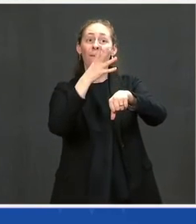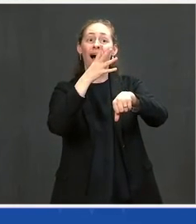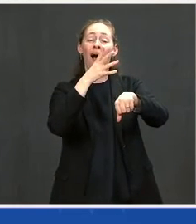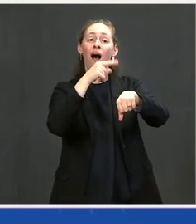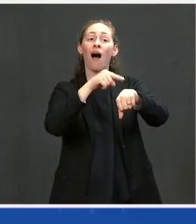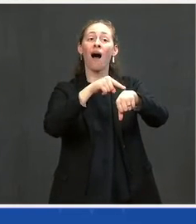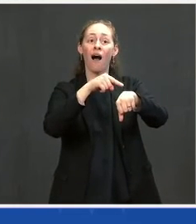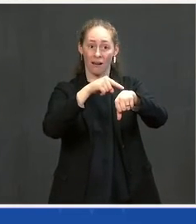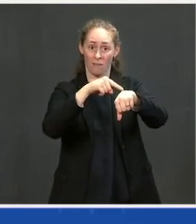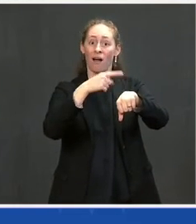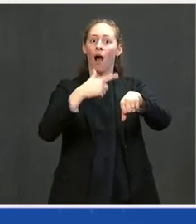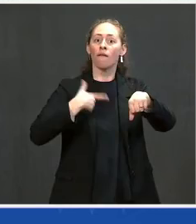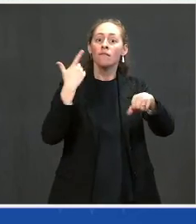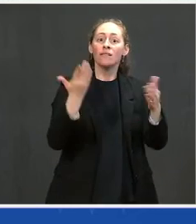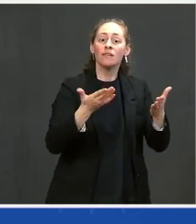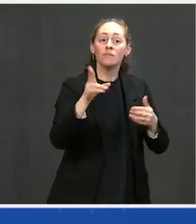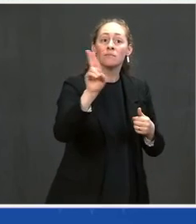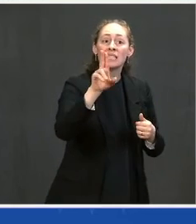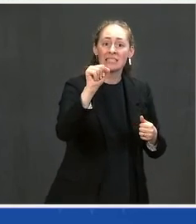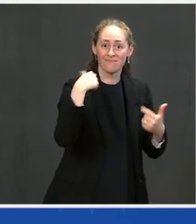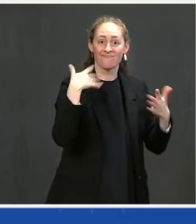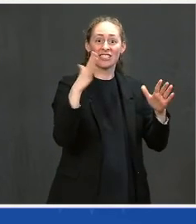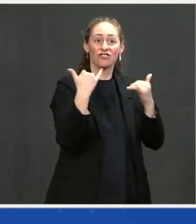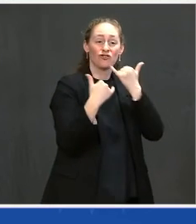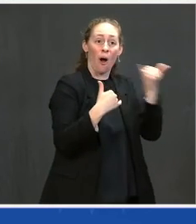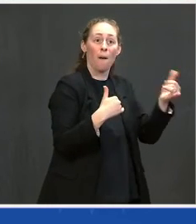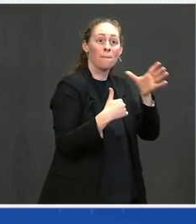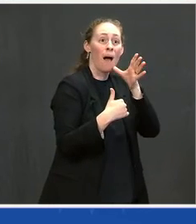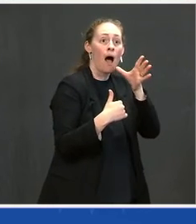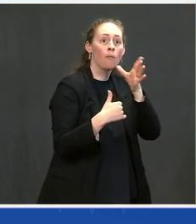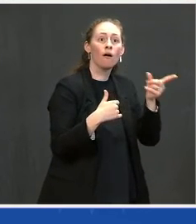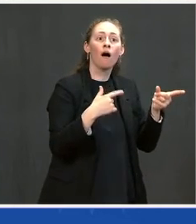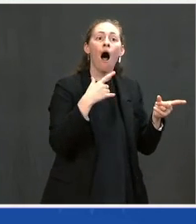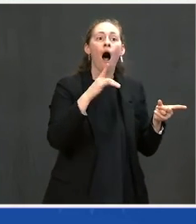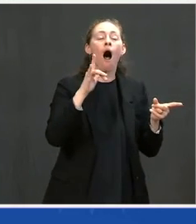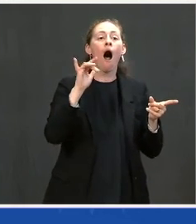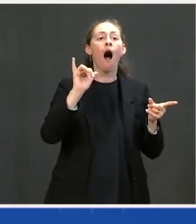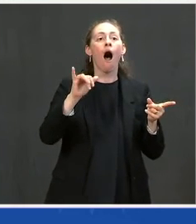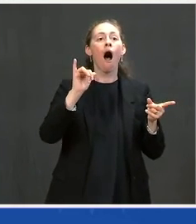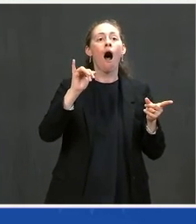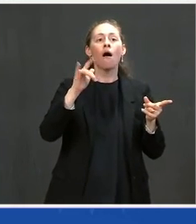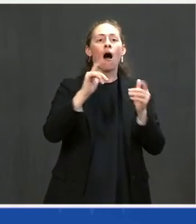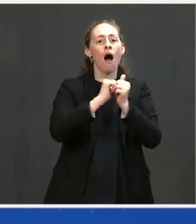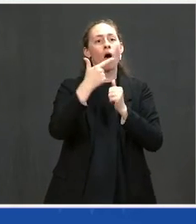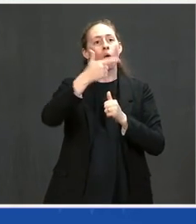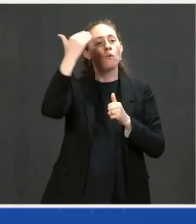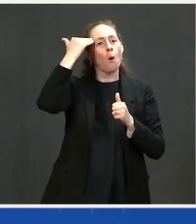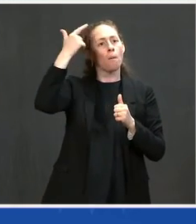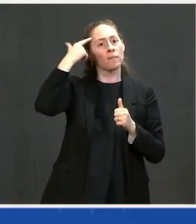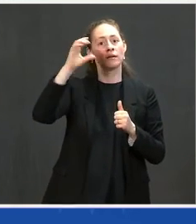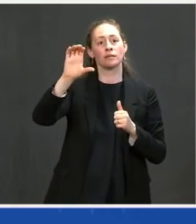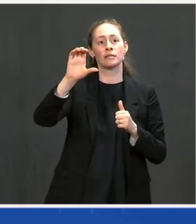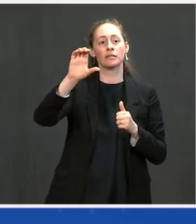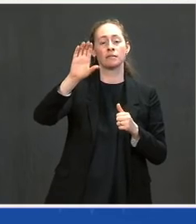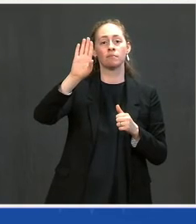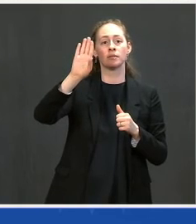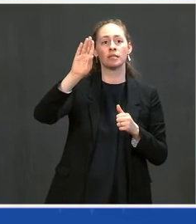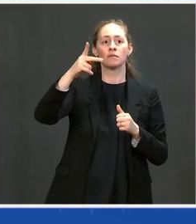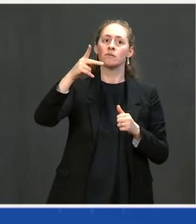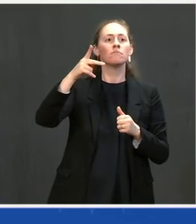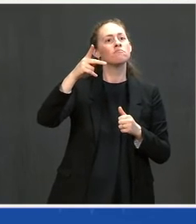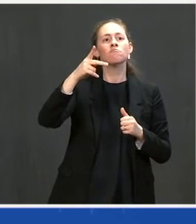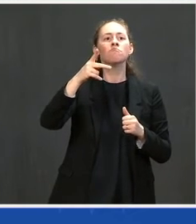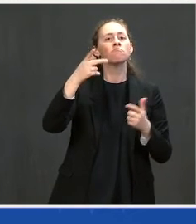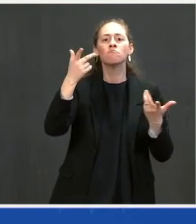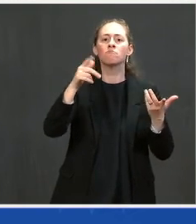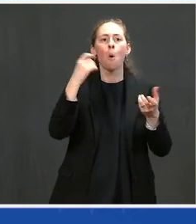the mother. That's the only way they know her kids are here, because CBP today, Thursday, has not contacted that mother. So when can we